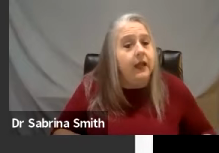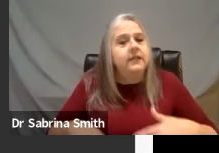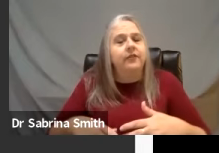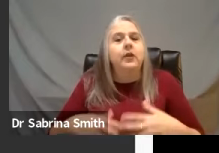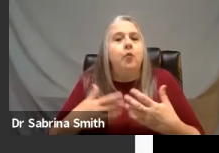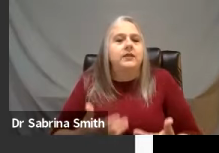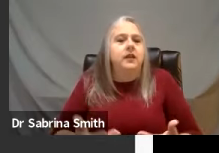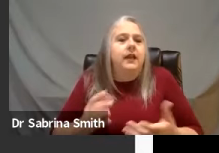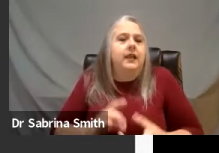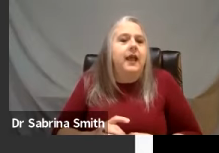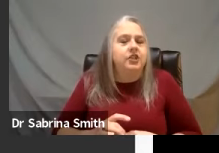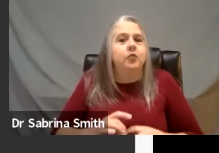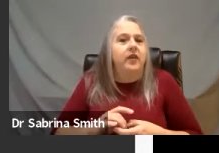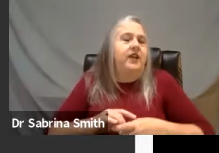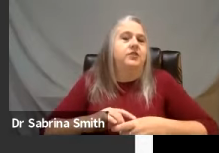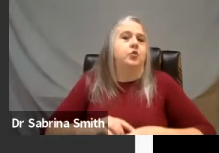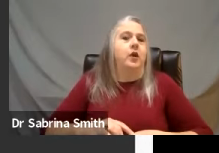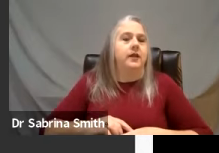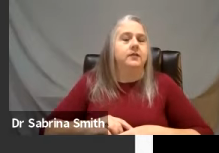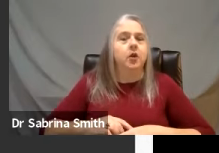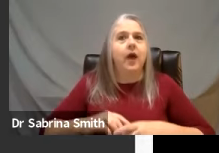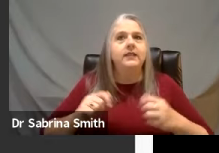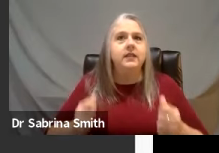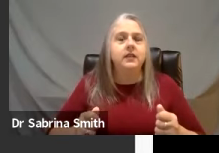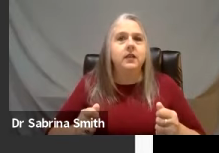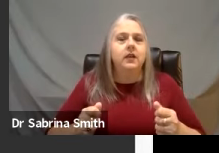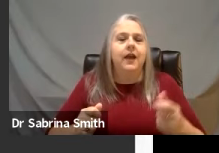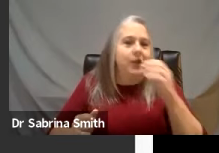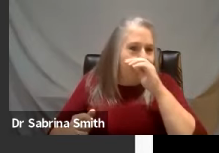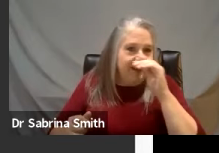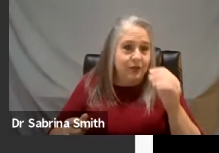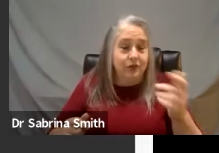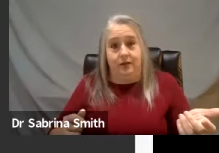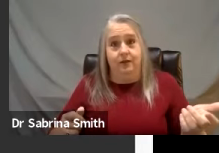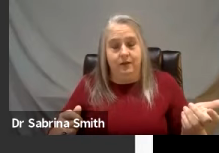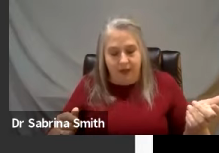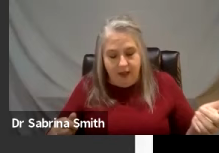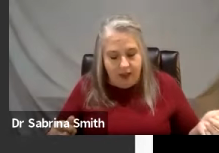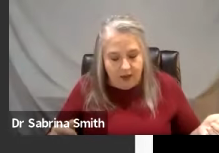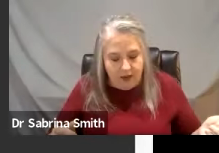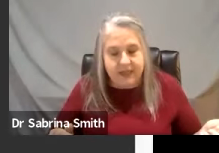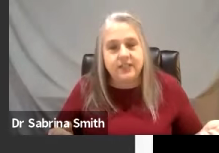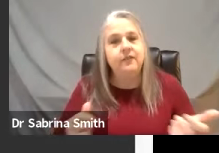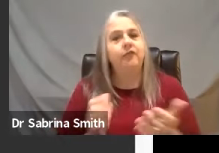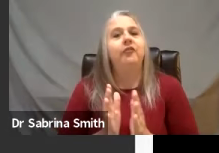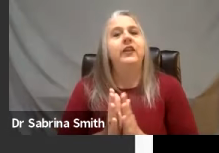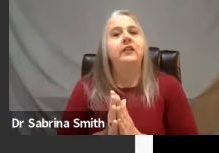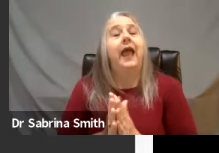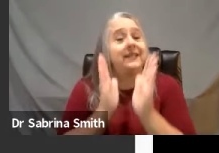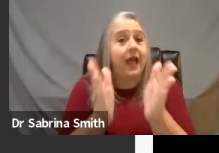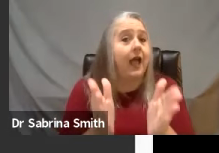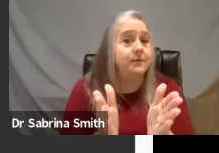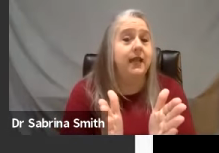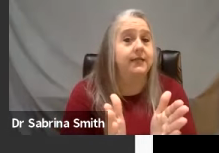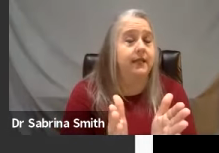Yeah, it definitely wasn't a connection with that story. So I didn't, no, Eggy Soldier is like, huh? I didn't feel it.